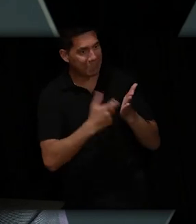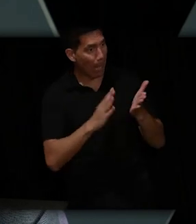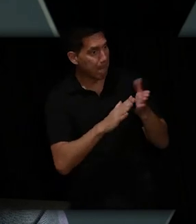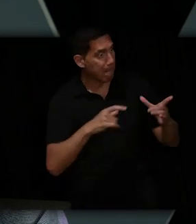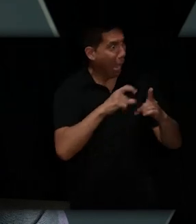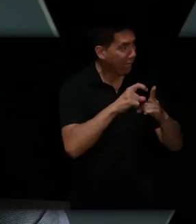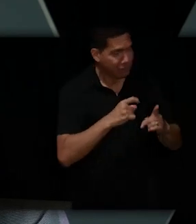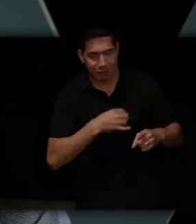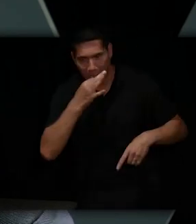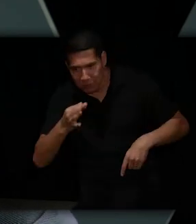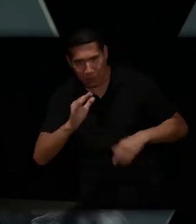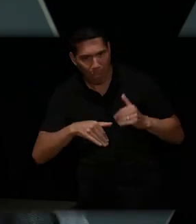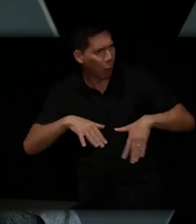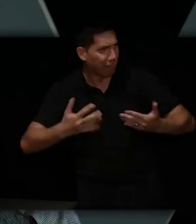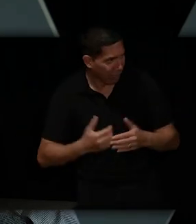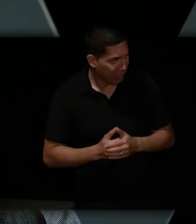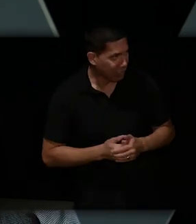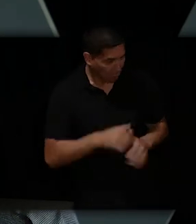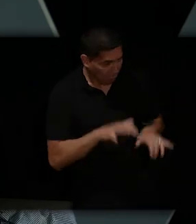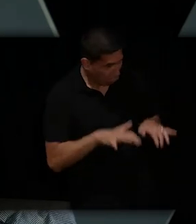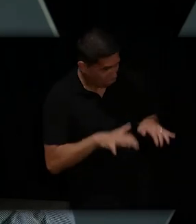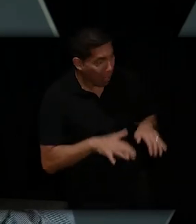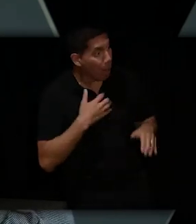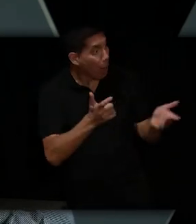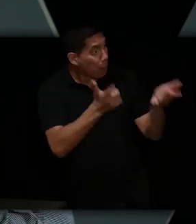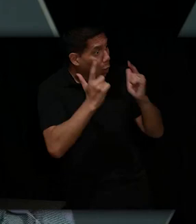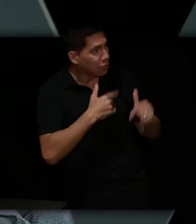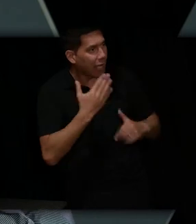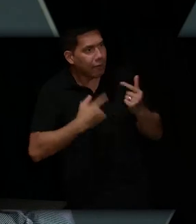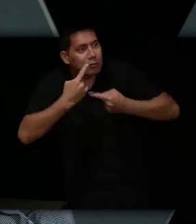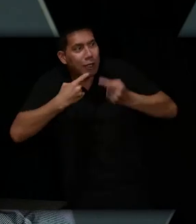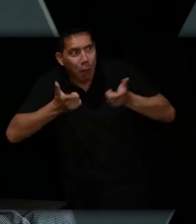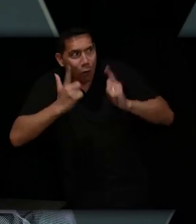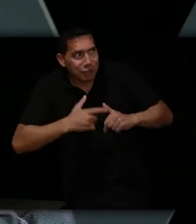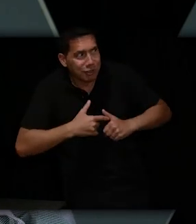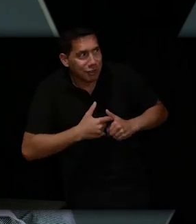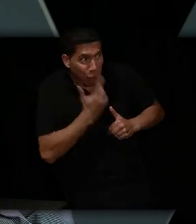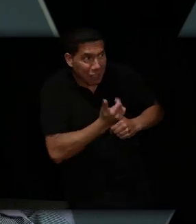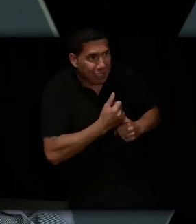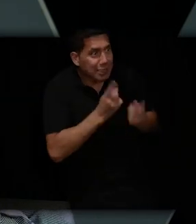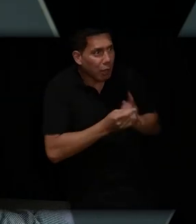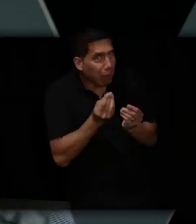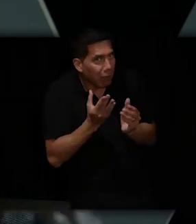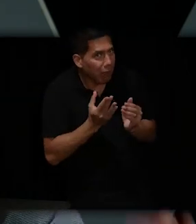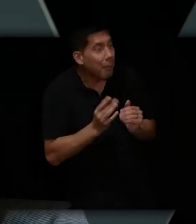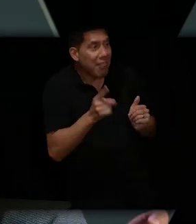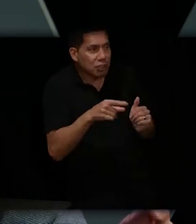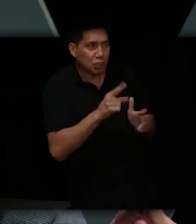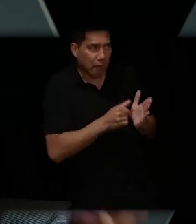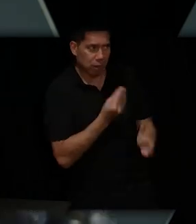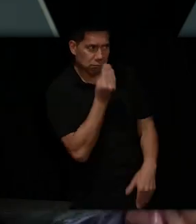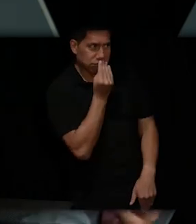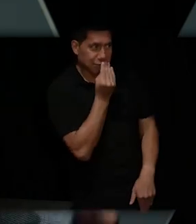about whatever. And my boss, I didn't brief him on this, fortunately. Sometimes I did, but not this time. But my boss, Jim Palmieri, went into the